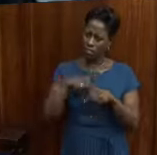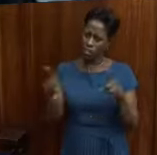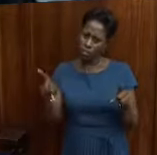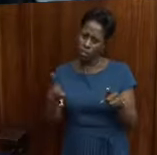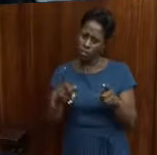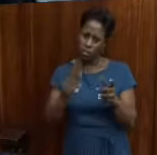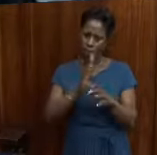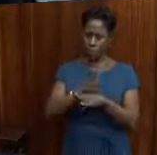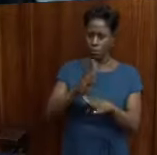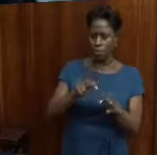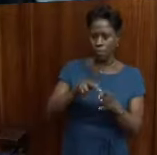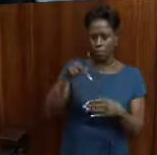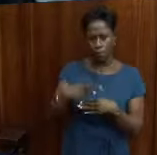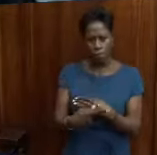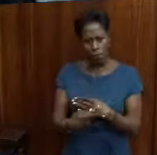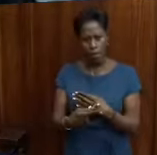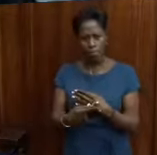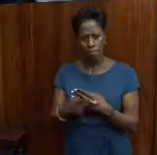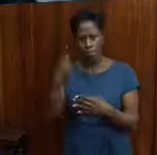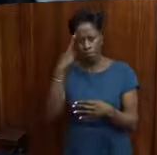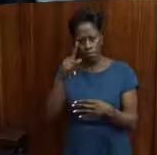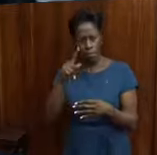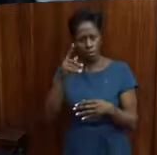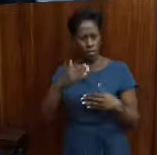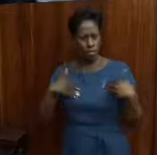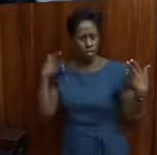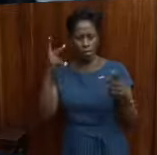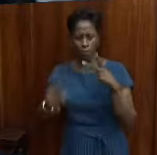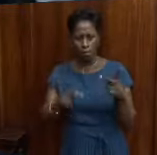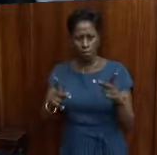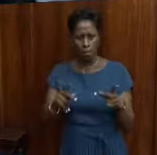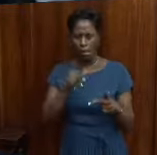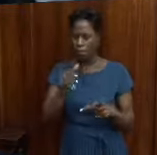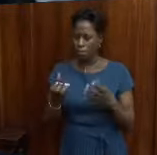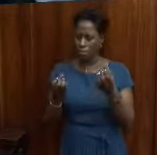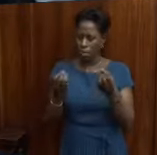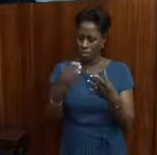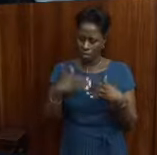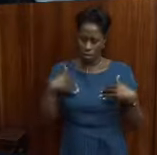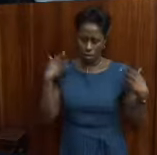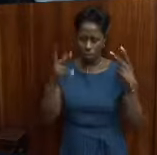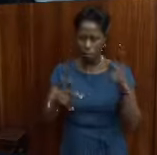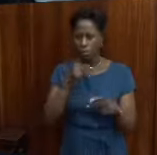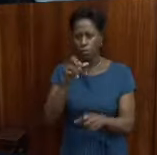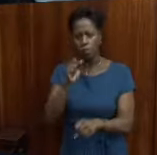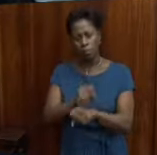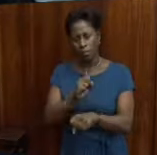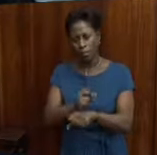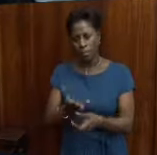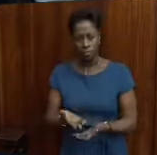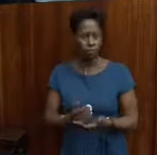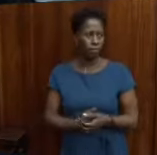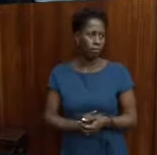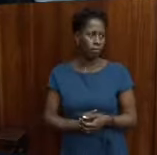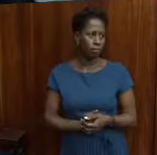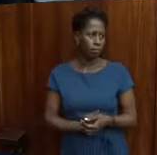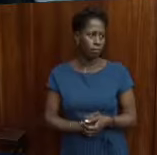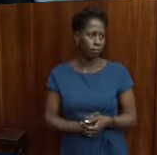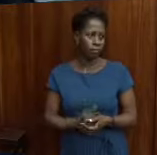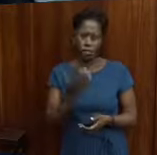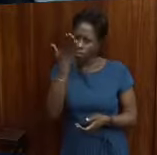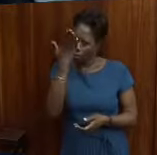programs conducted by NGOs and public and private sector agencies operating in St. Lucia. It's because